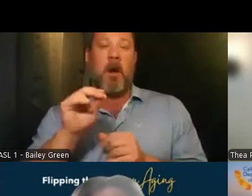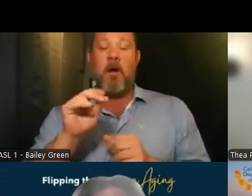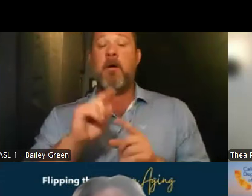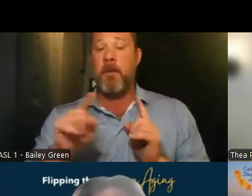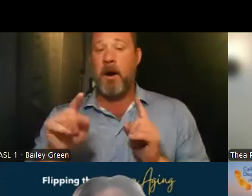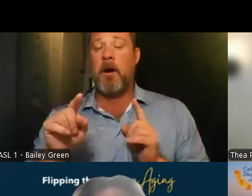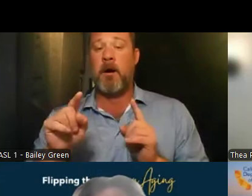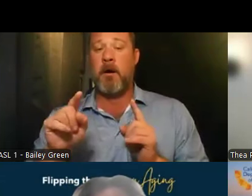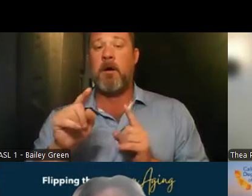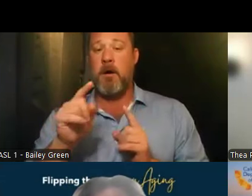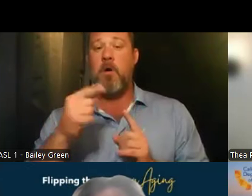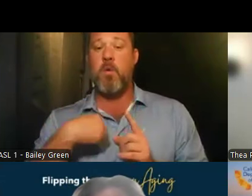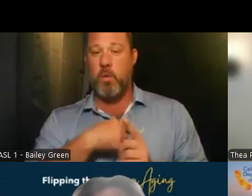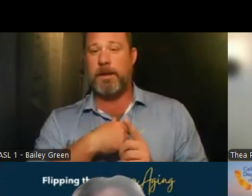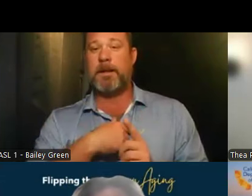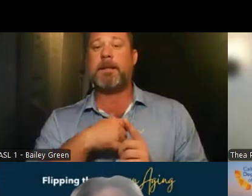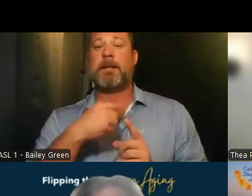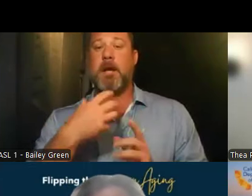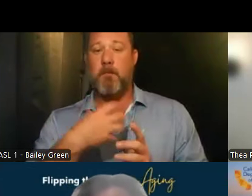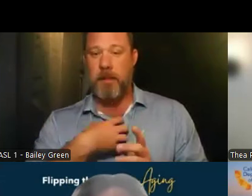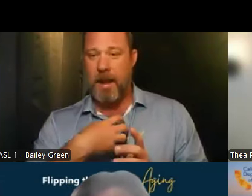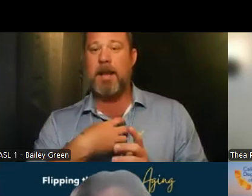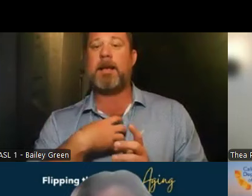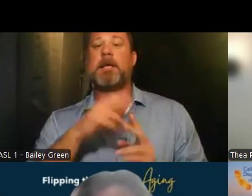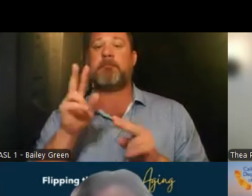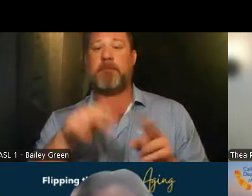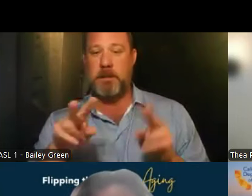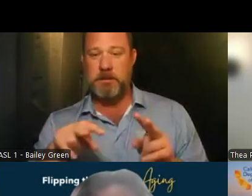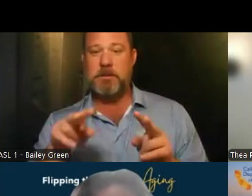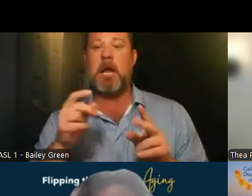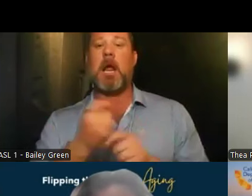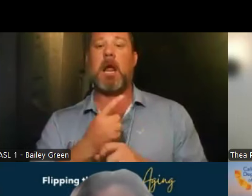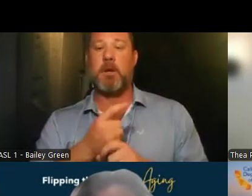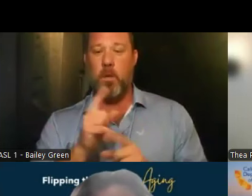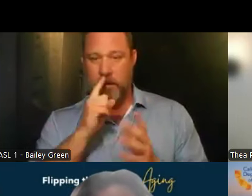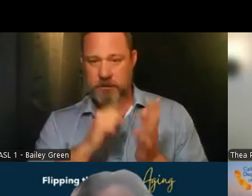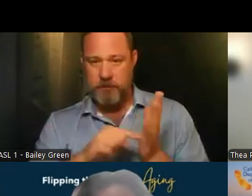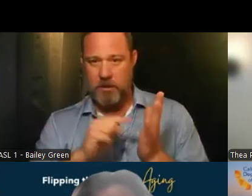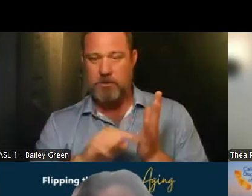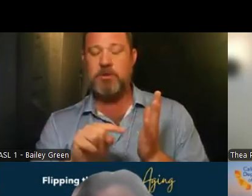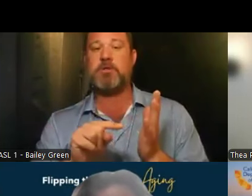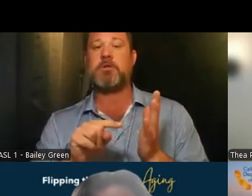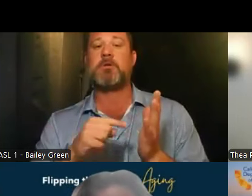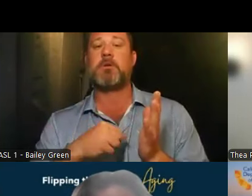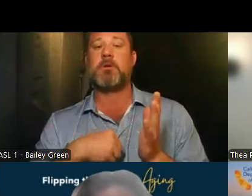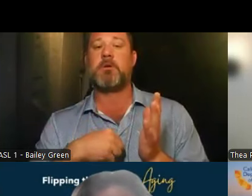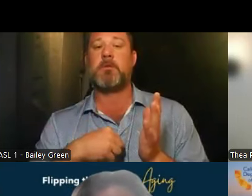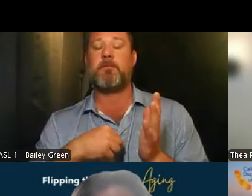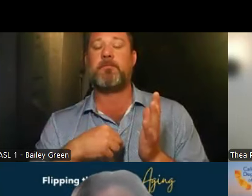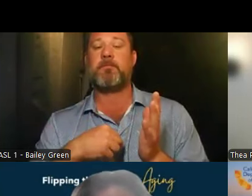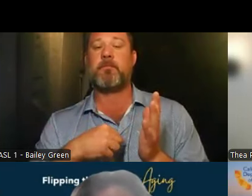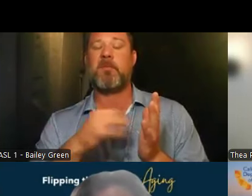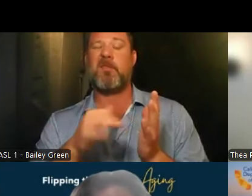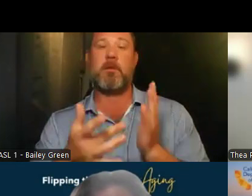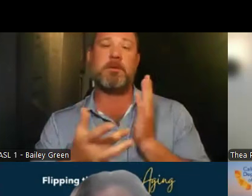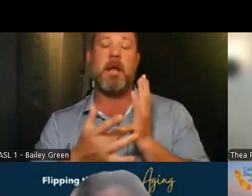do, go out on complaint visits, we go out on annual inspections, and we go out on, just like I said, the